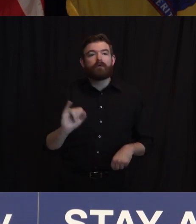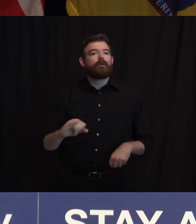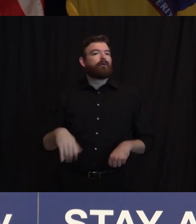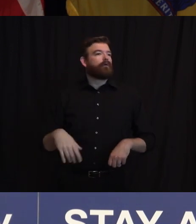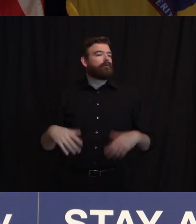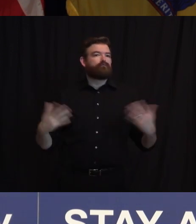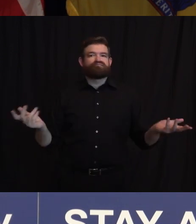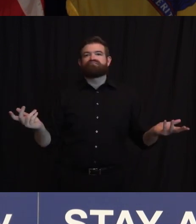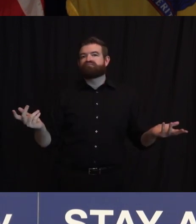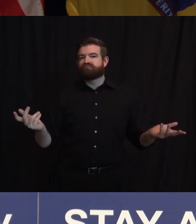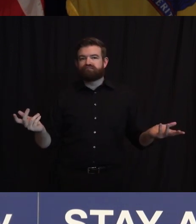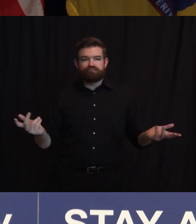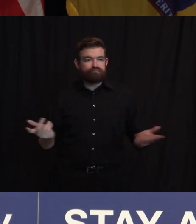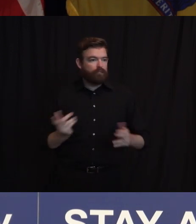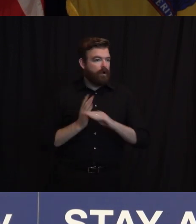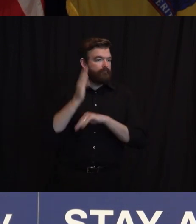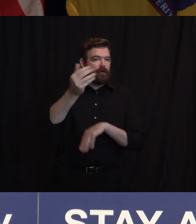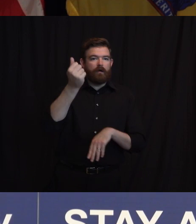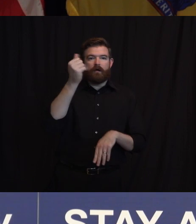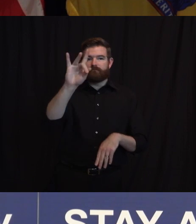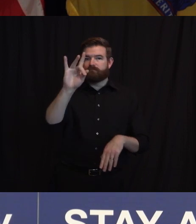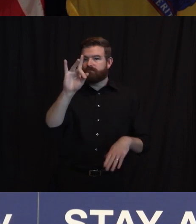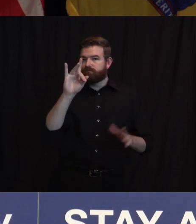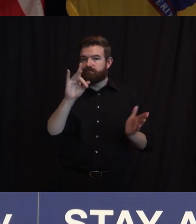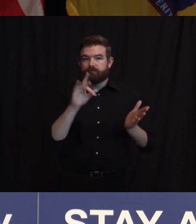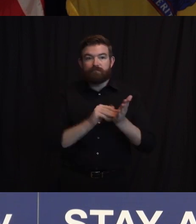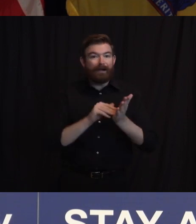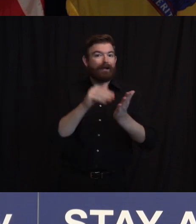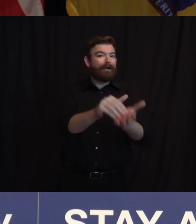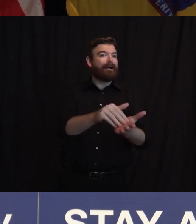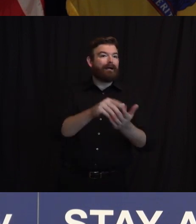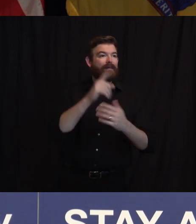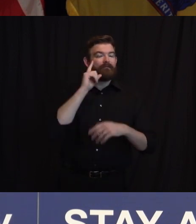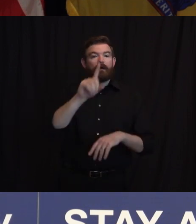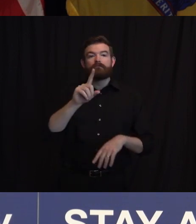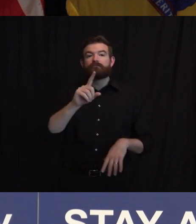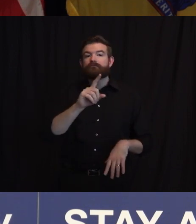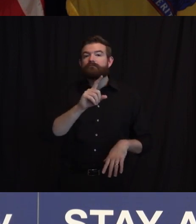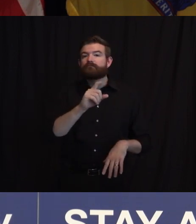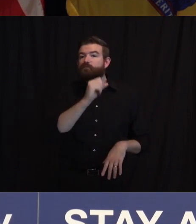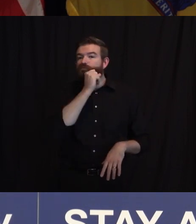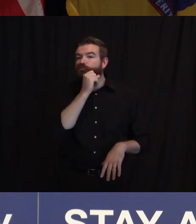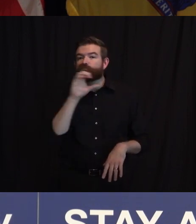$18 million for elder programs, including nutrition. This